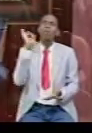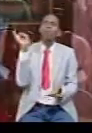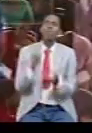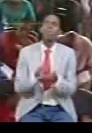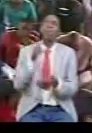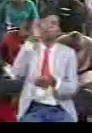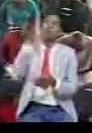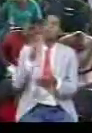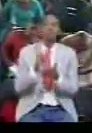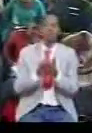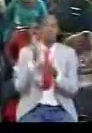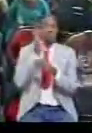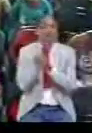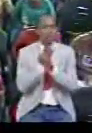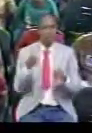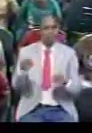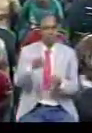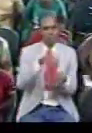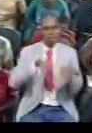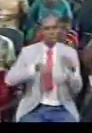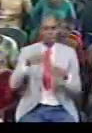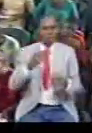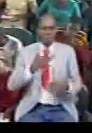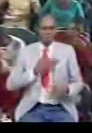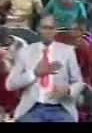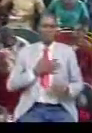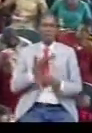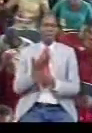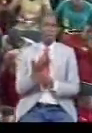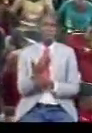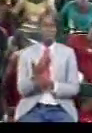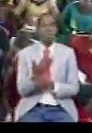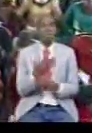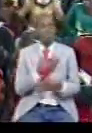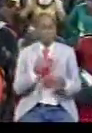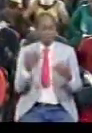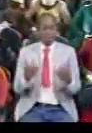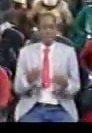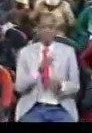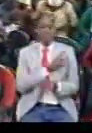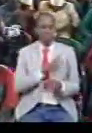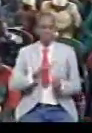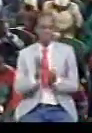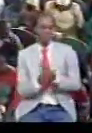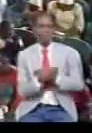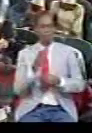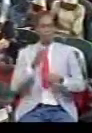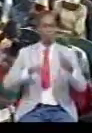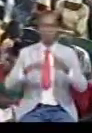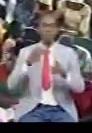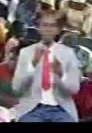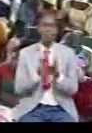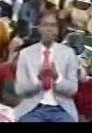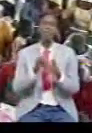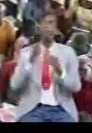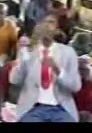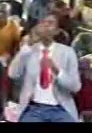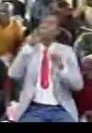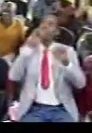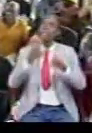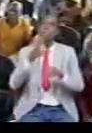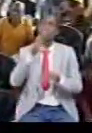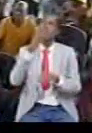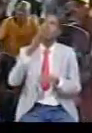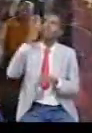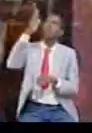you out of my hand? Now he said, blessed be the God of Shadrach, Meshach, and Abednego,